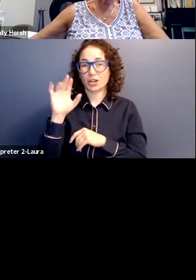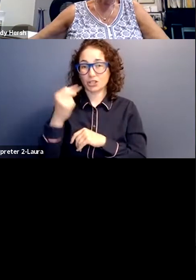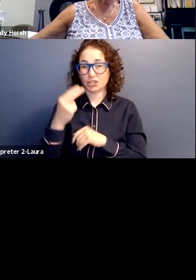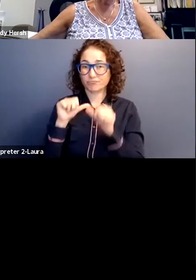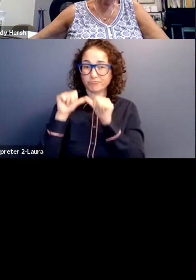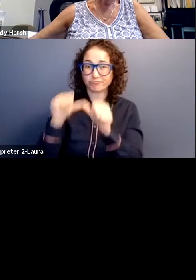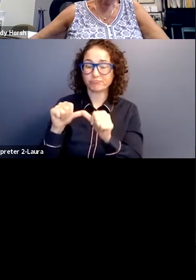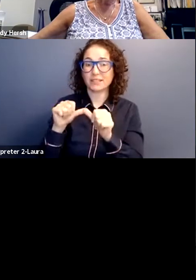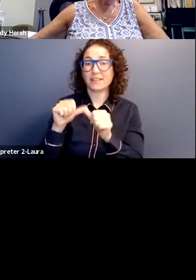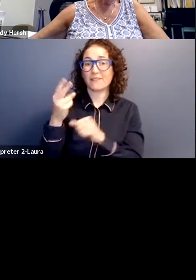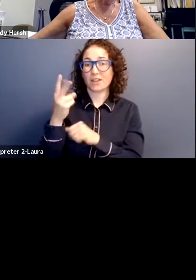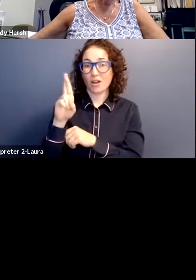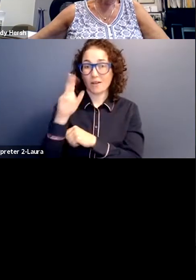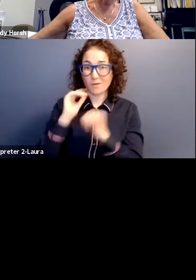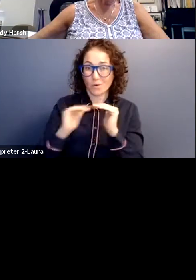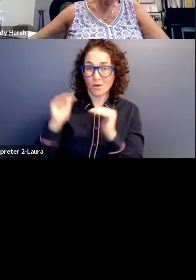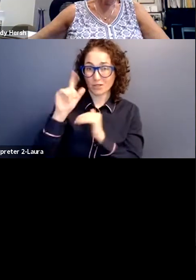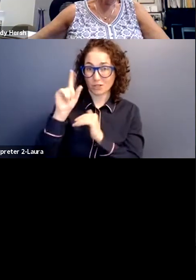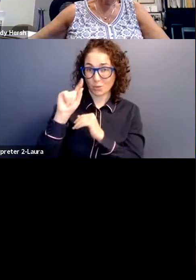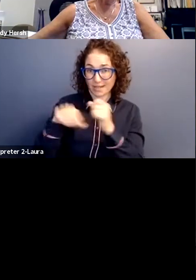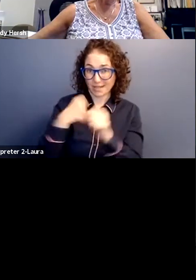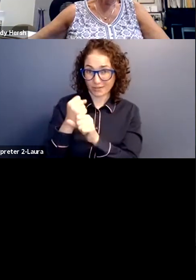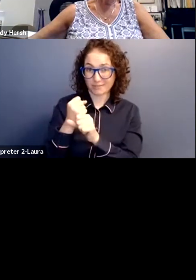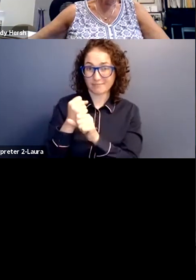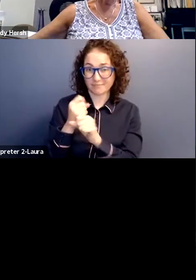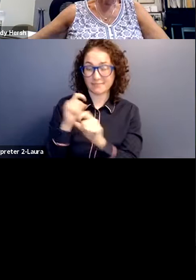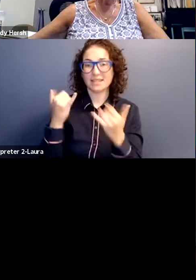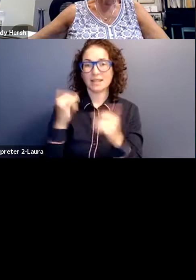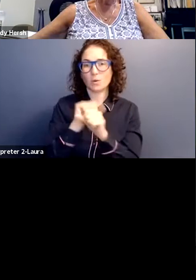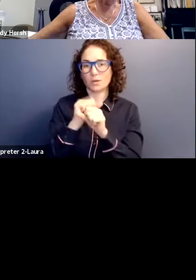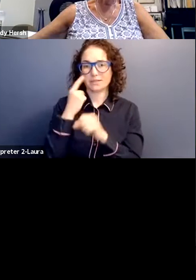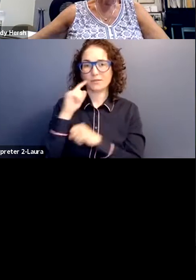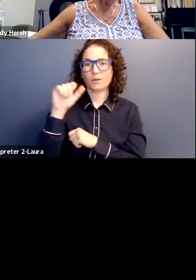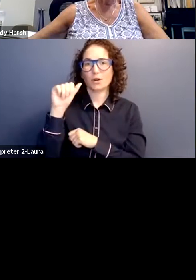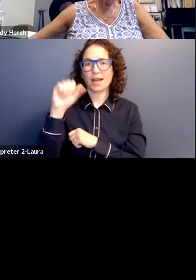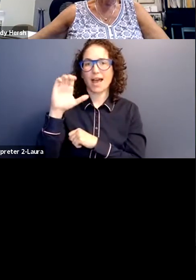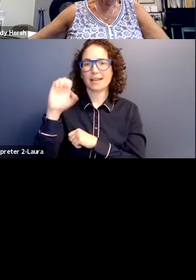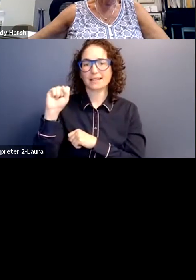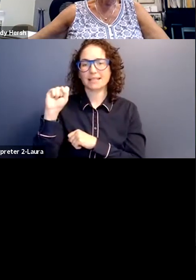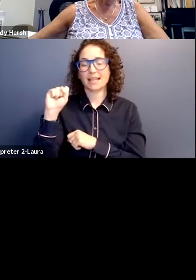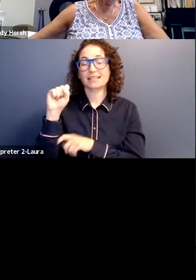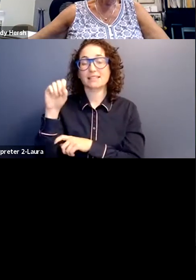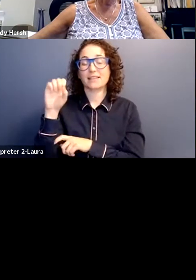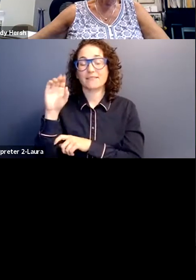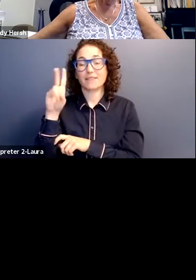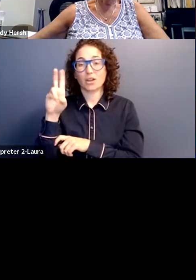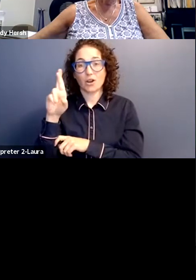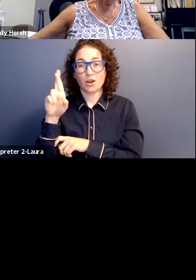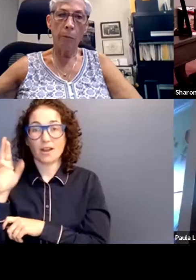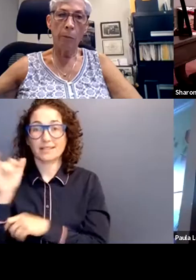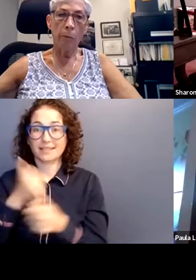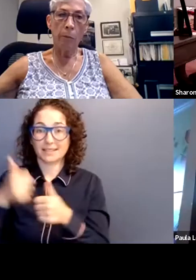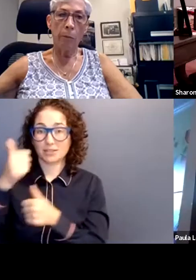vocational rehabilitation for over 20 years. She currently works for Access VR as a senior vocational rehabilitation